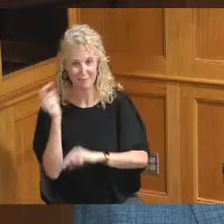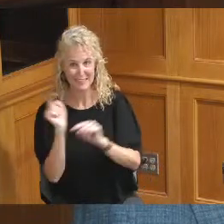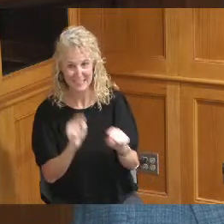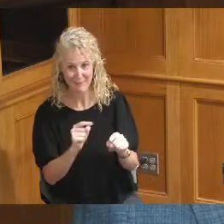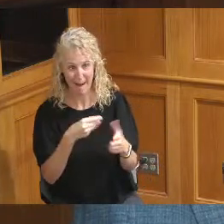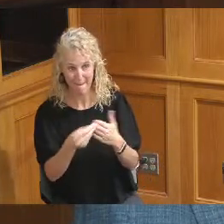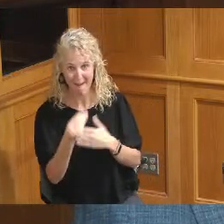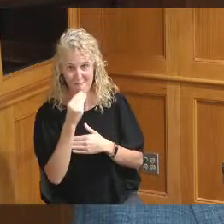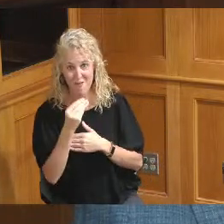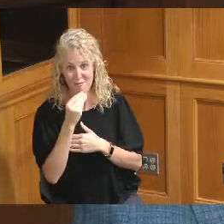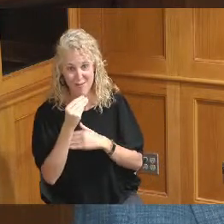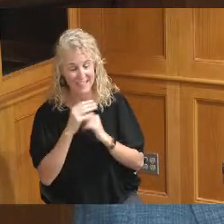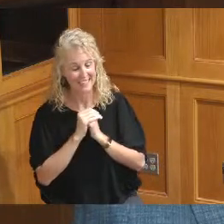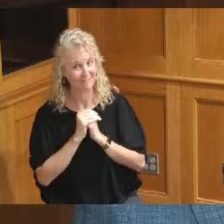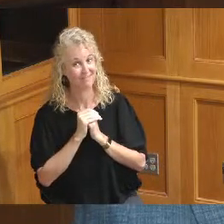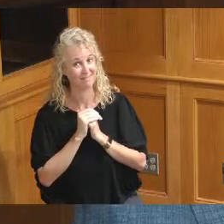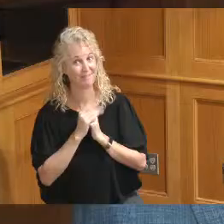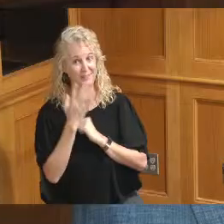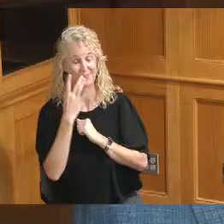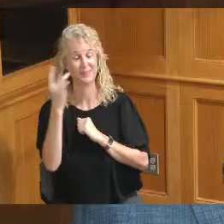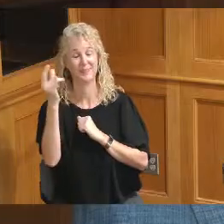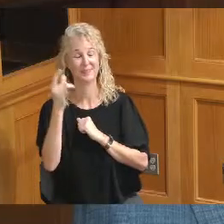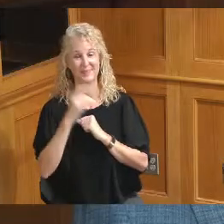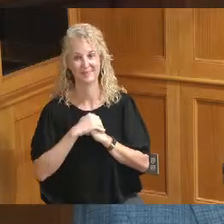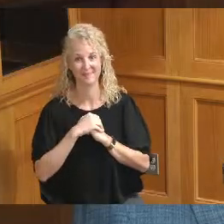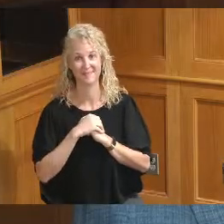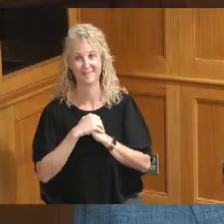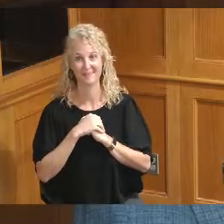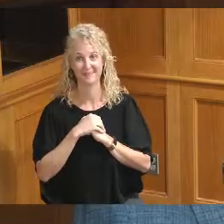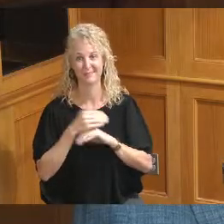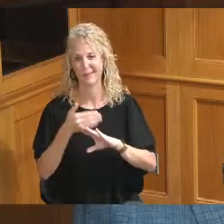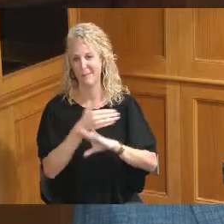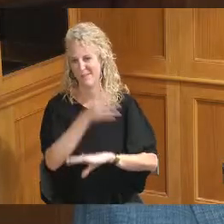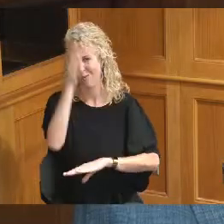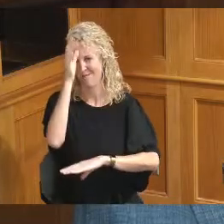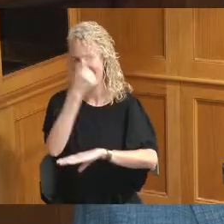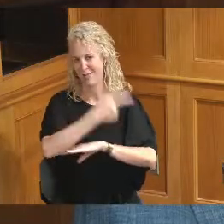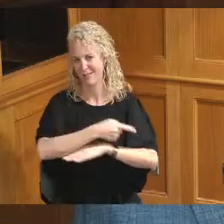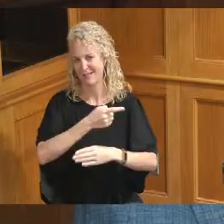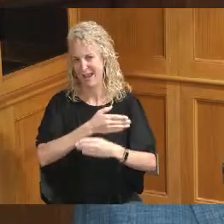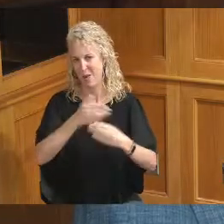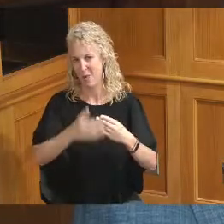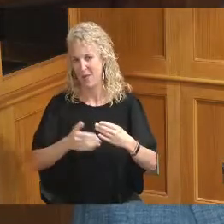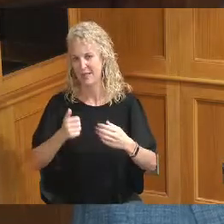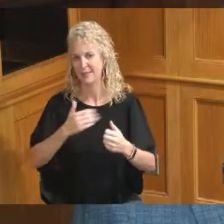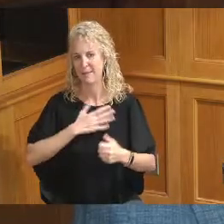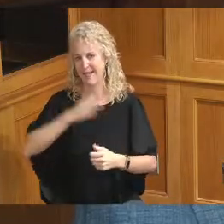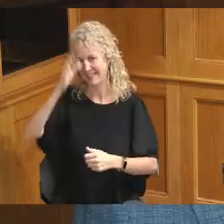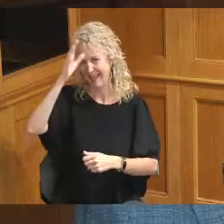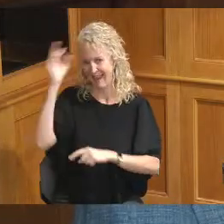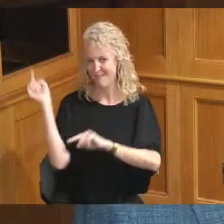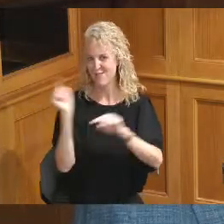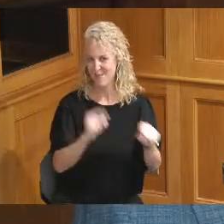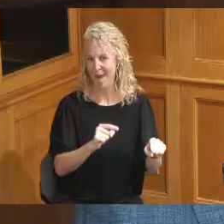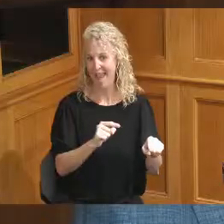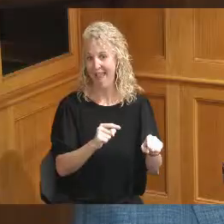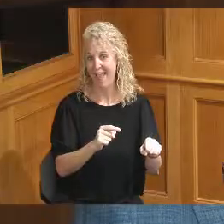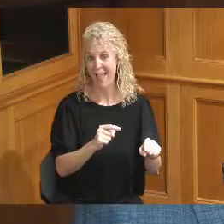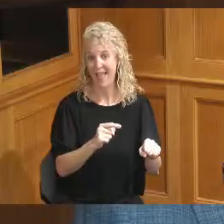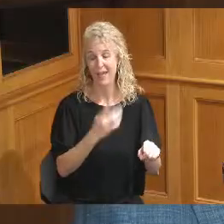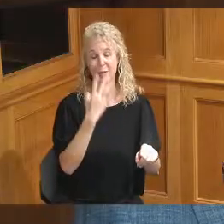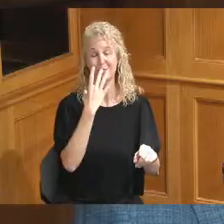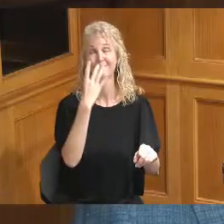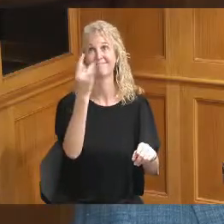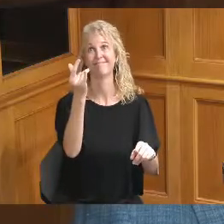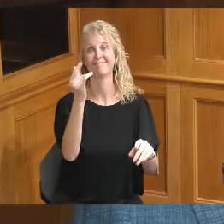go back and celebrate pre-Father's Day weekend with my dad and others to eat there, and it was